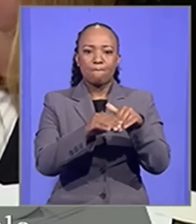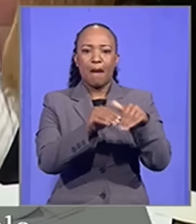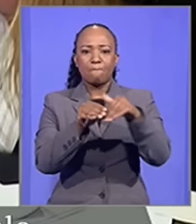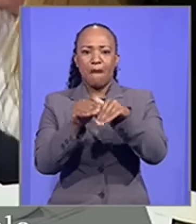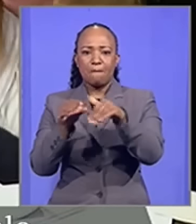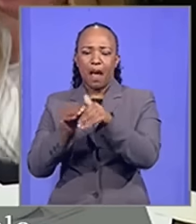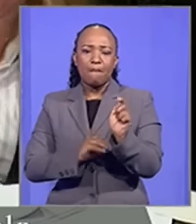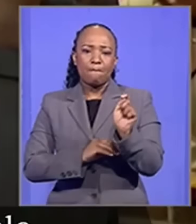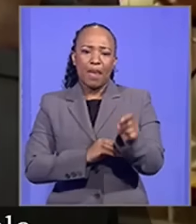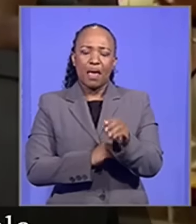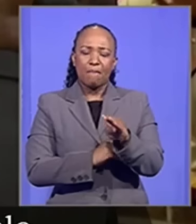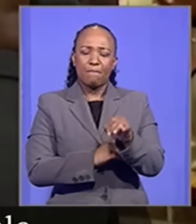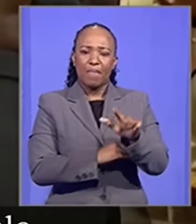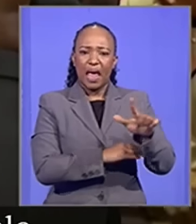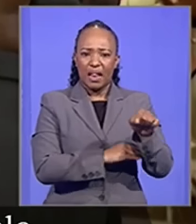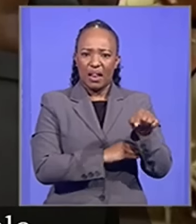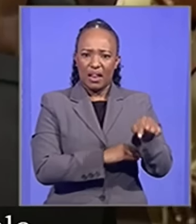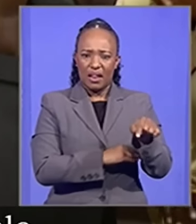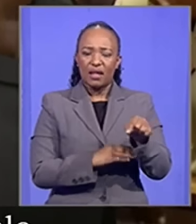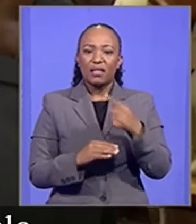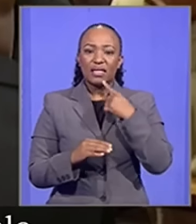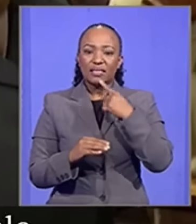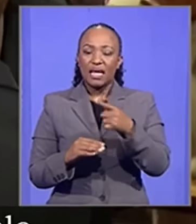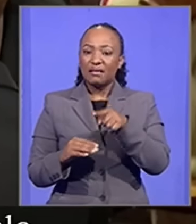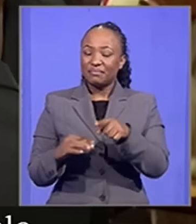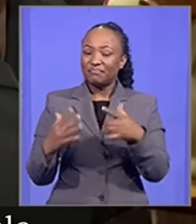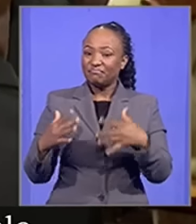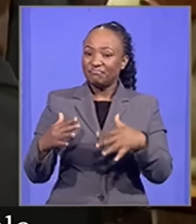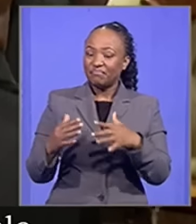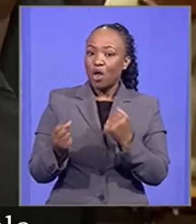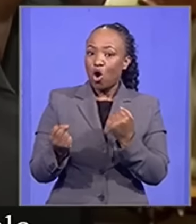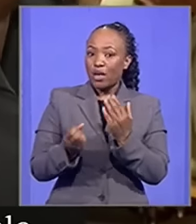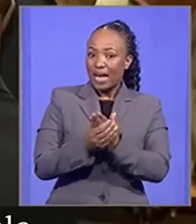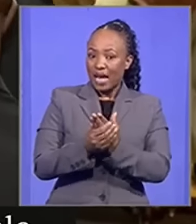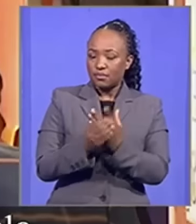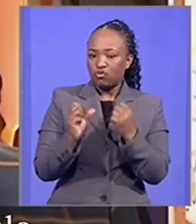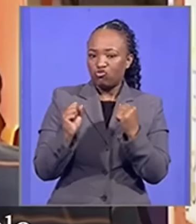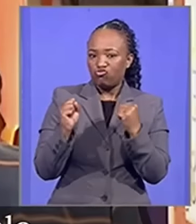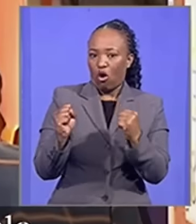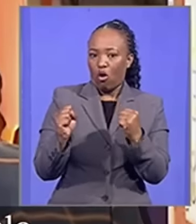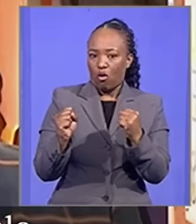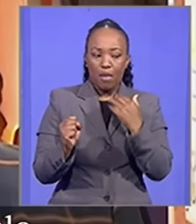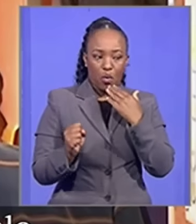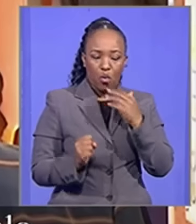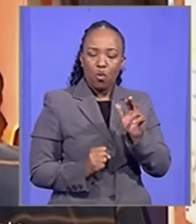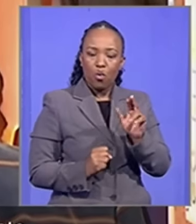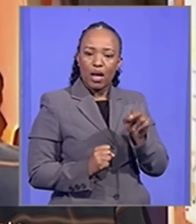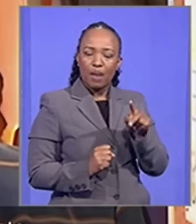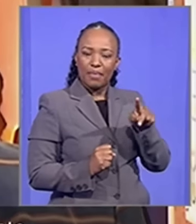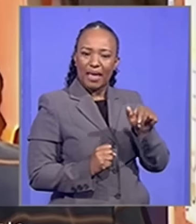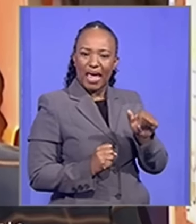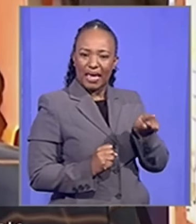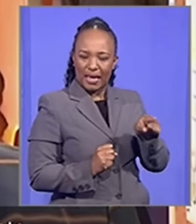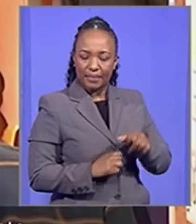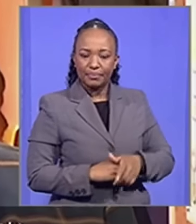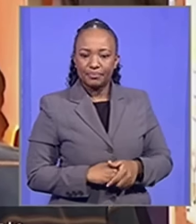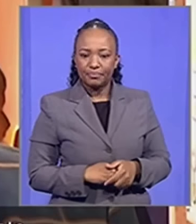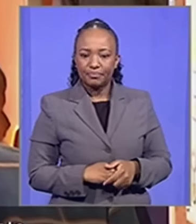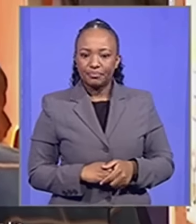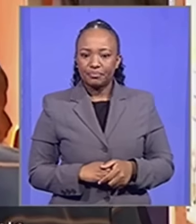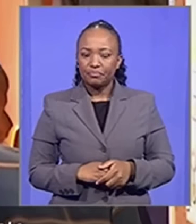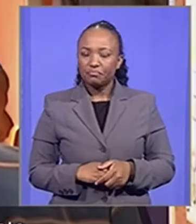Botjhotjhisi ha bo sisinyehi mme bore bona le nyewe e matla kgahlano le Cholota. The defense only provided us